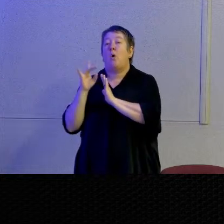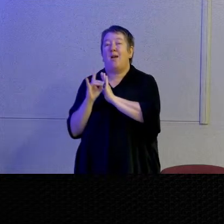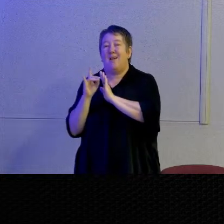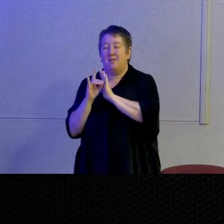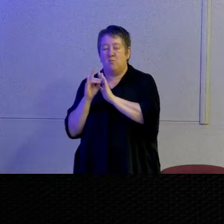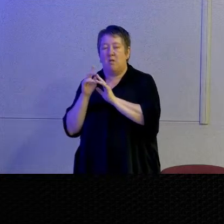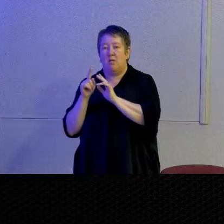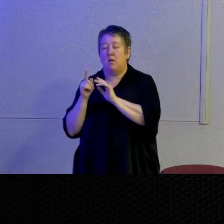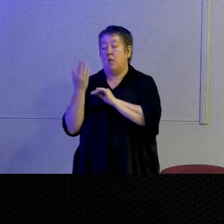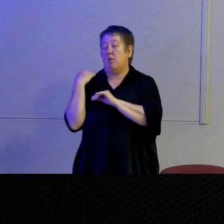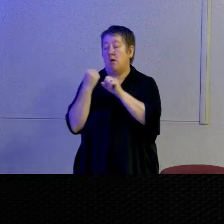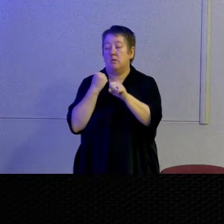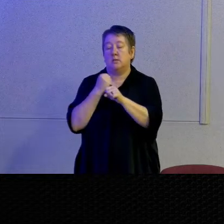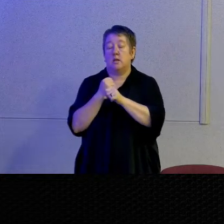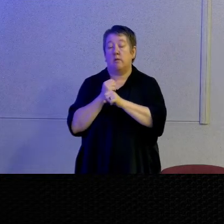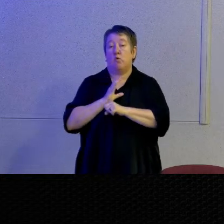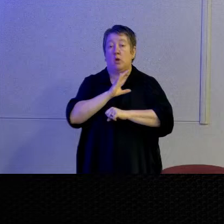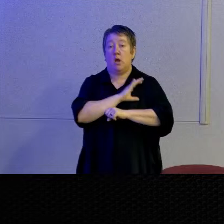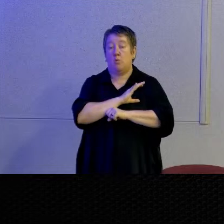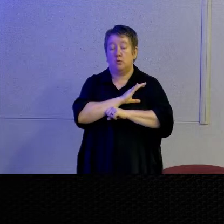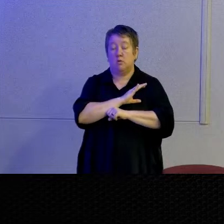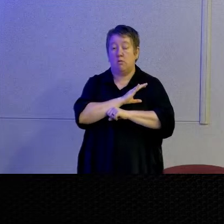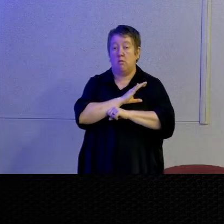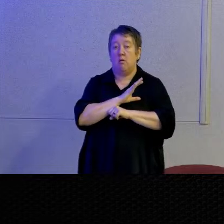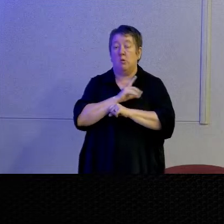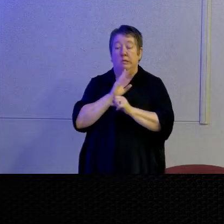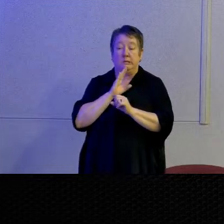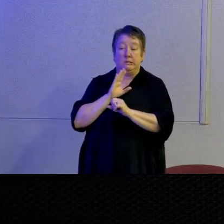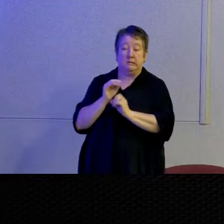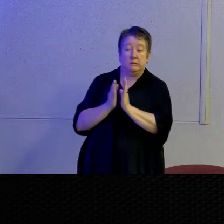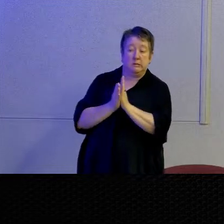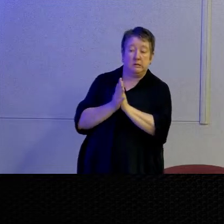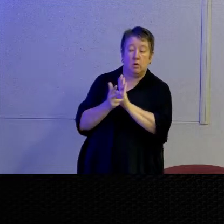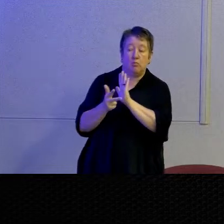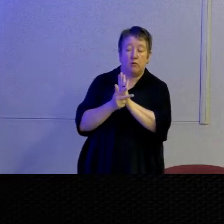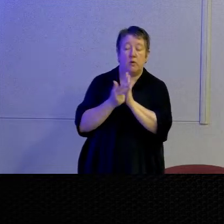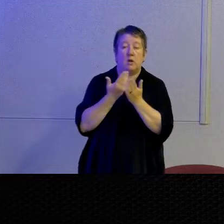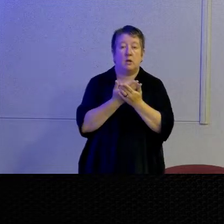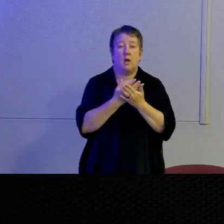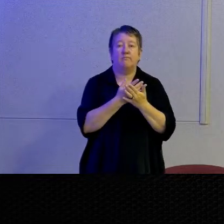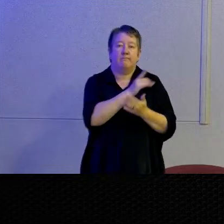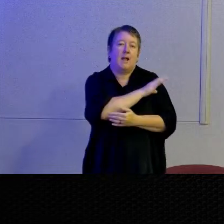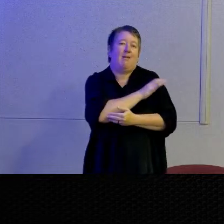end of last year to seek approvals to use this for clinical